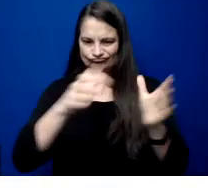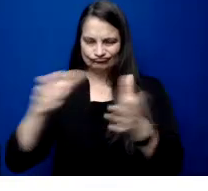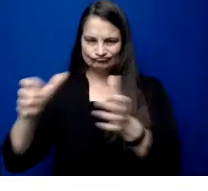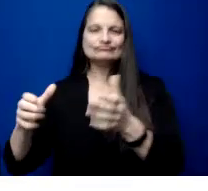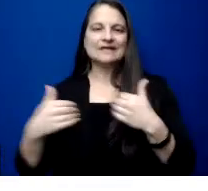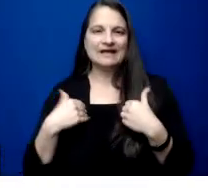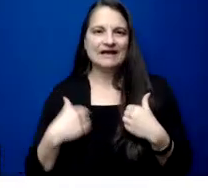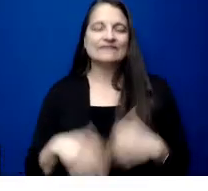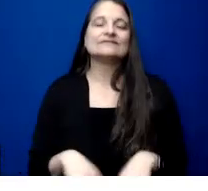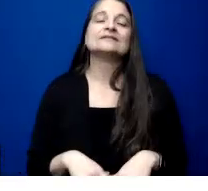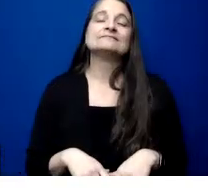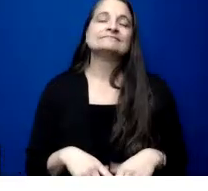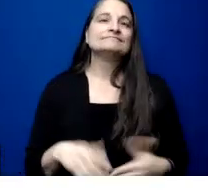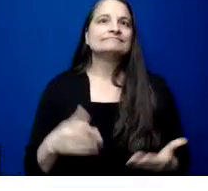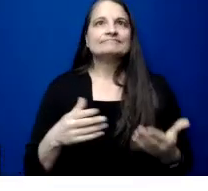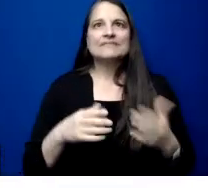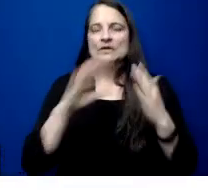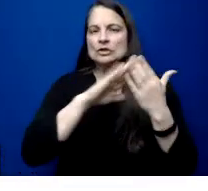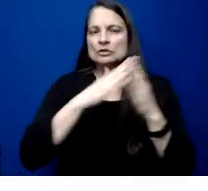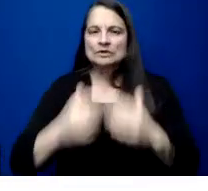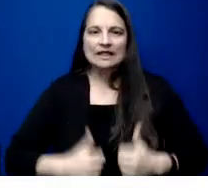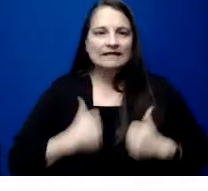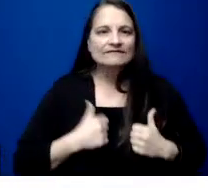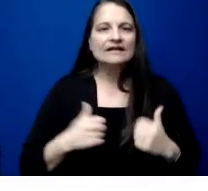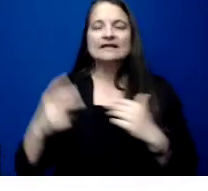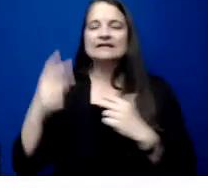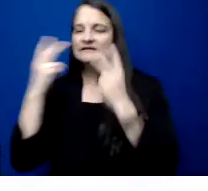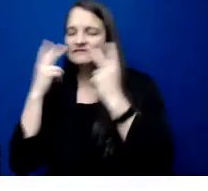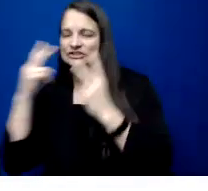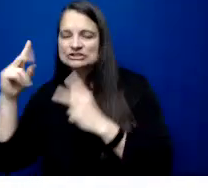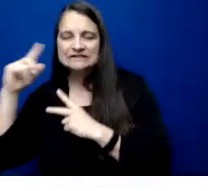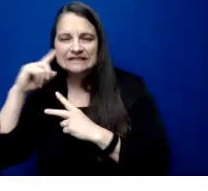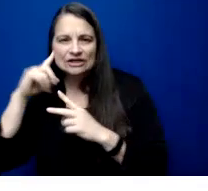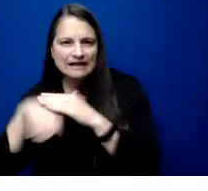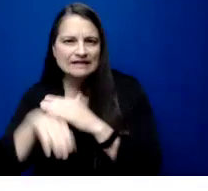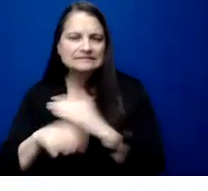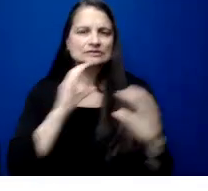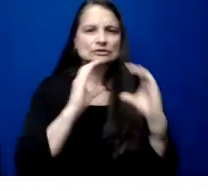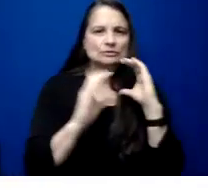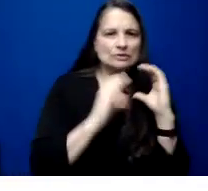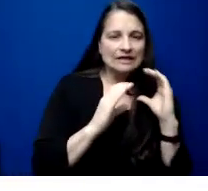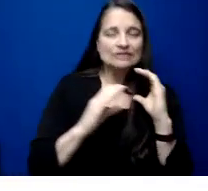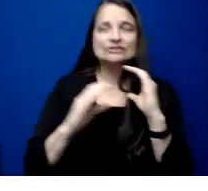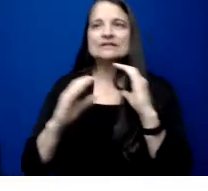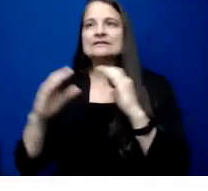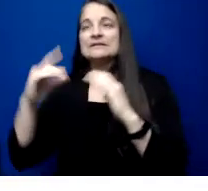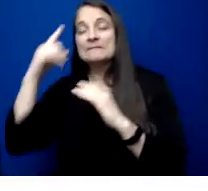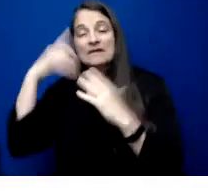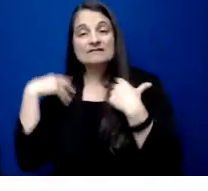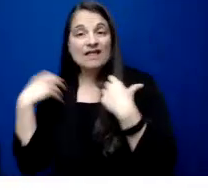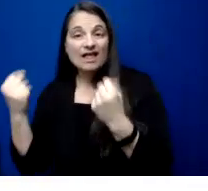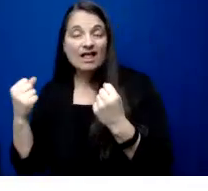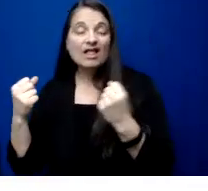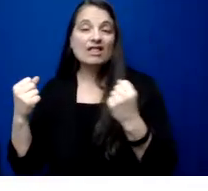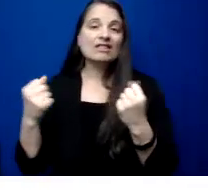We have AT to support community living, vision and hearing access, communication, mental health and recovery,